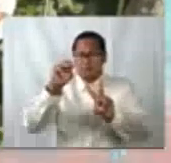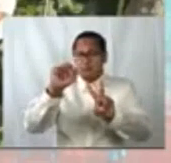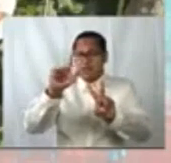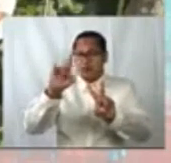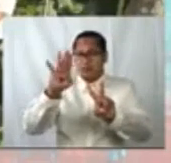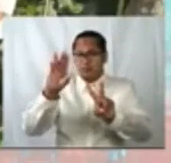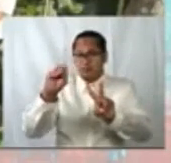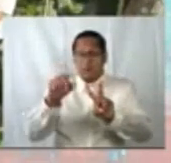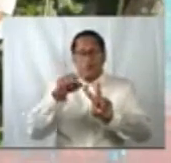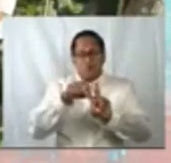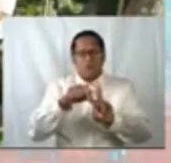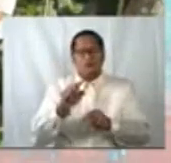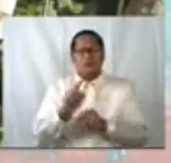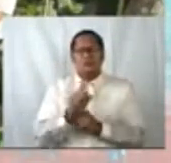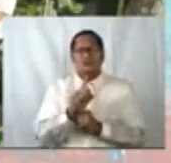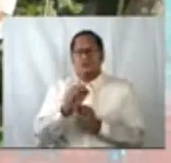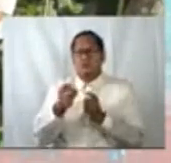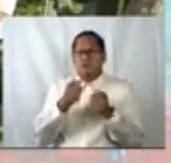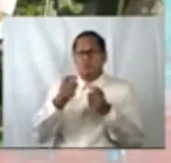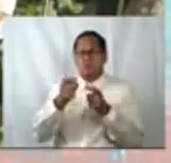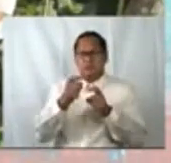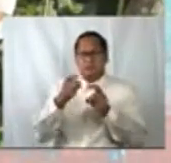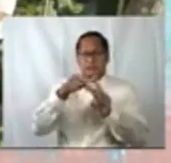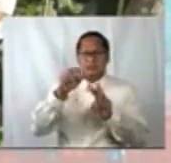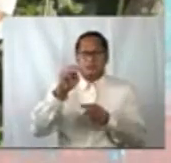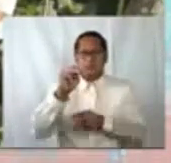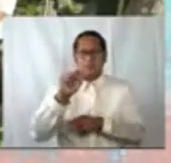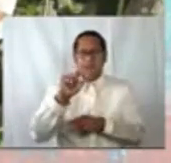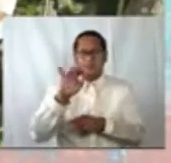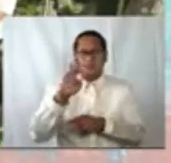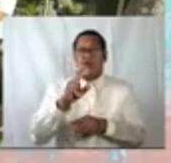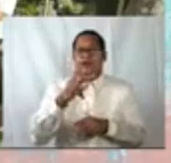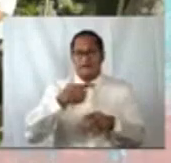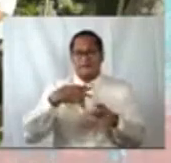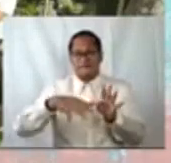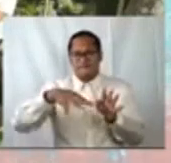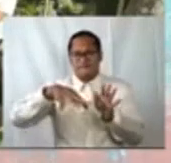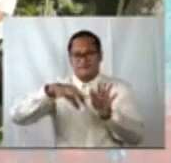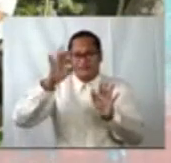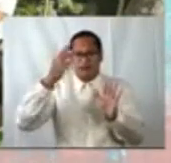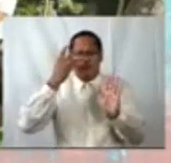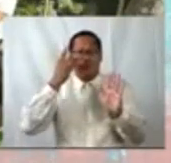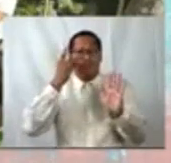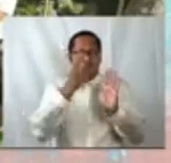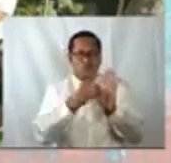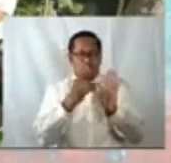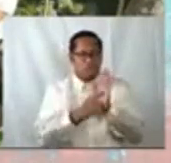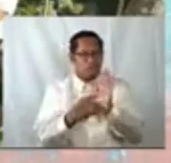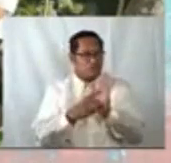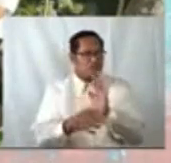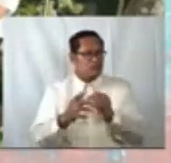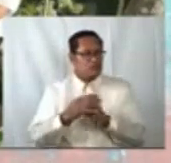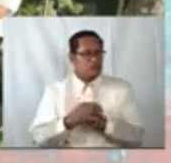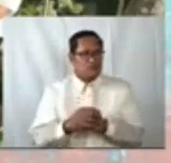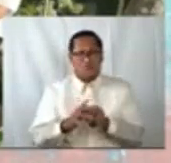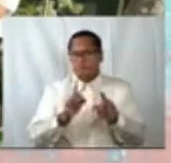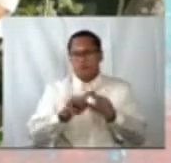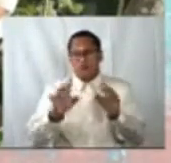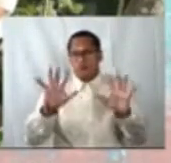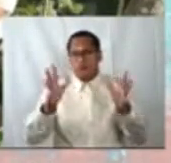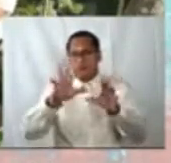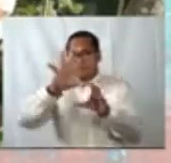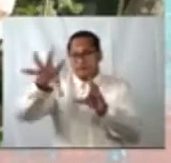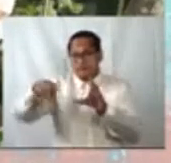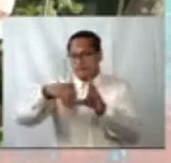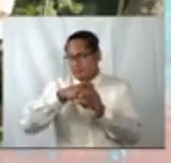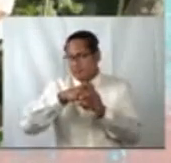says talagang nag-take over talaga si Malbao. May dokumento silang nakita eh. Di ba? Pero hindi siya sinasama. Di ba?